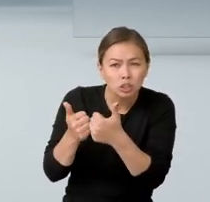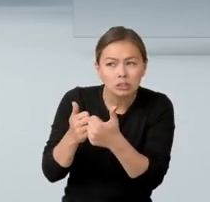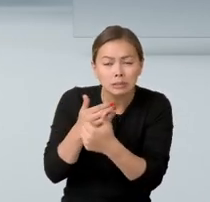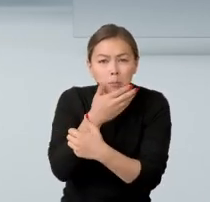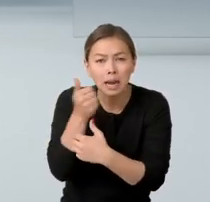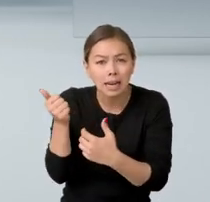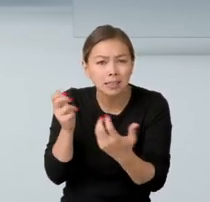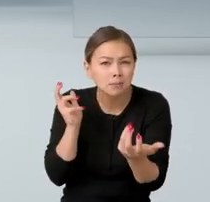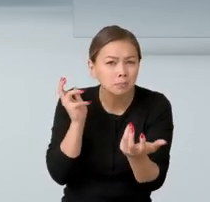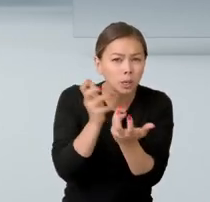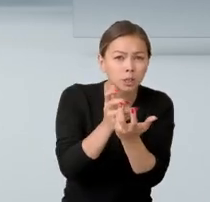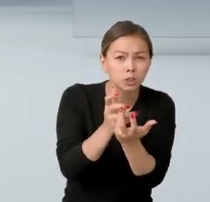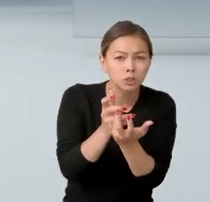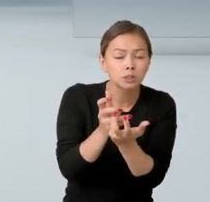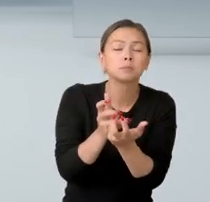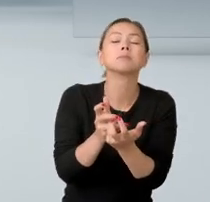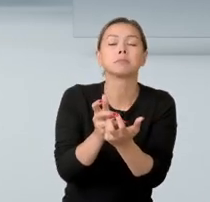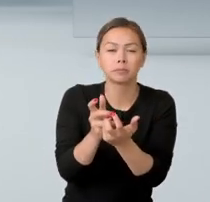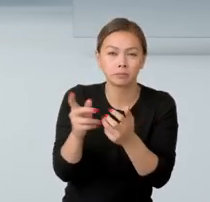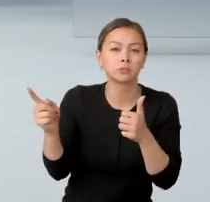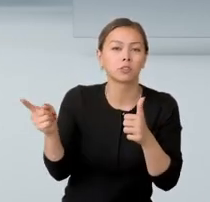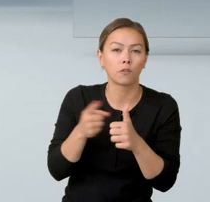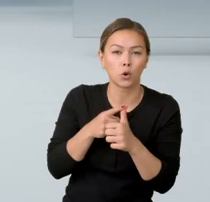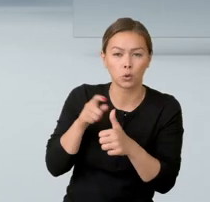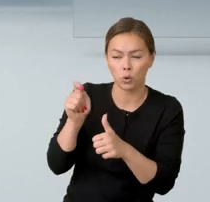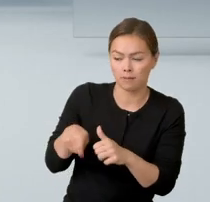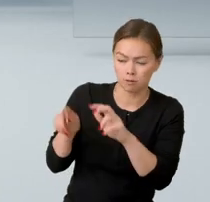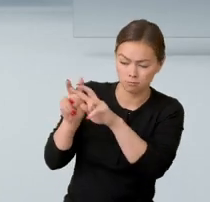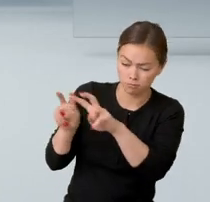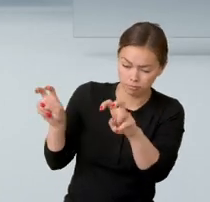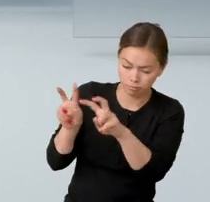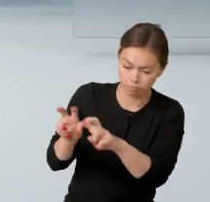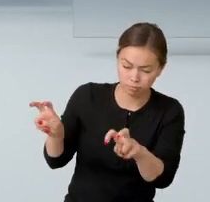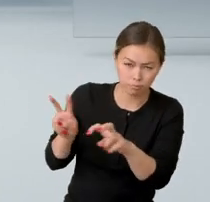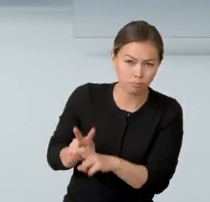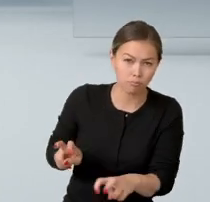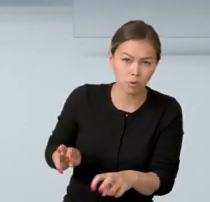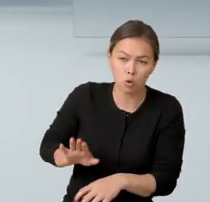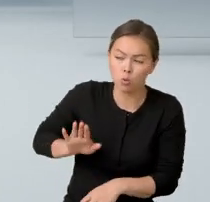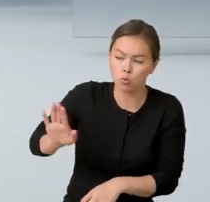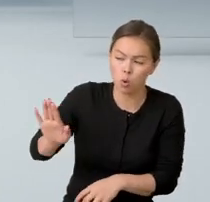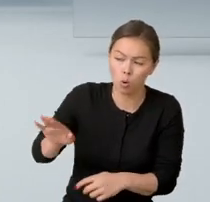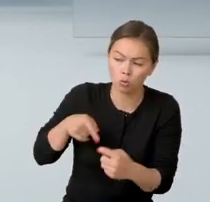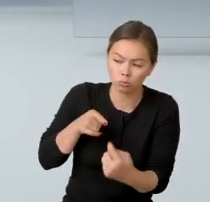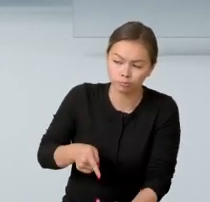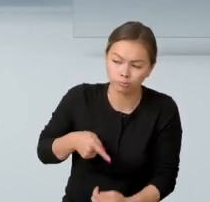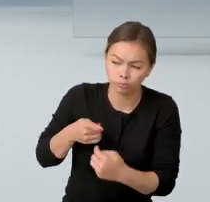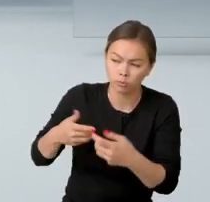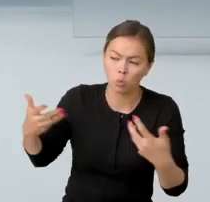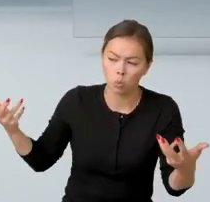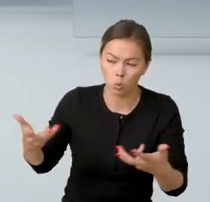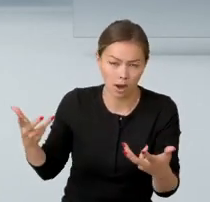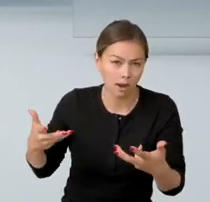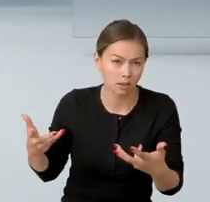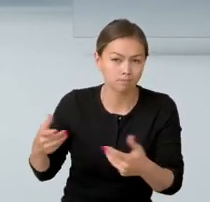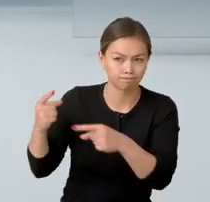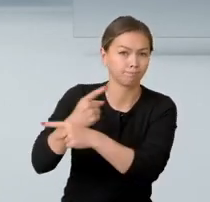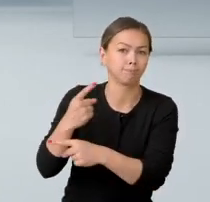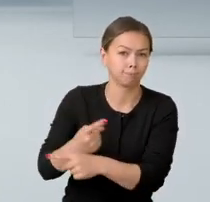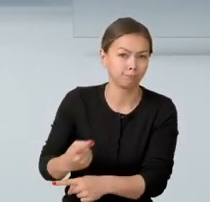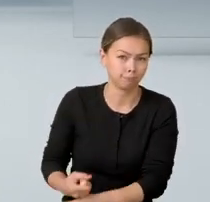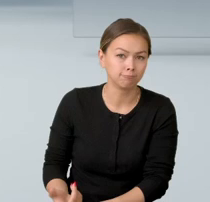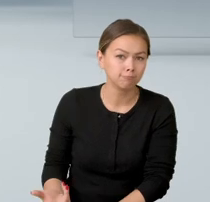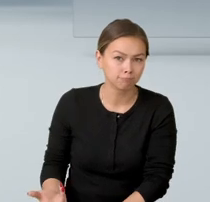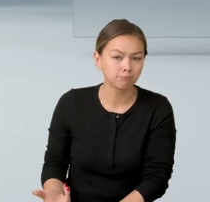selecting the correct ones first we have to make sure we assess correctly the pain points from the business areas